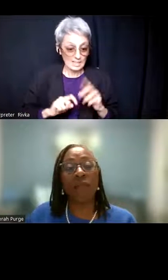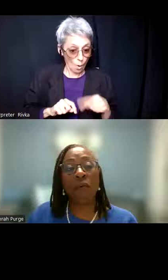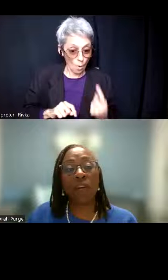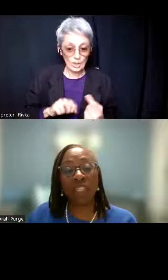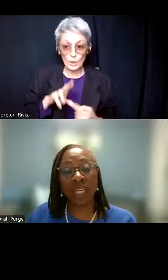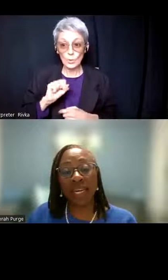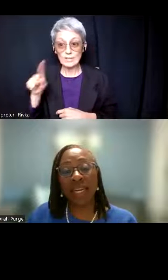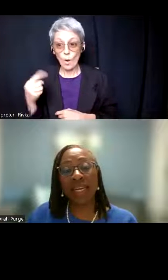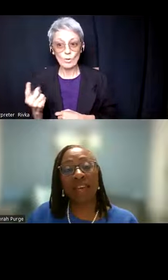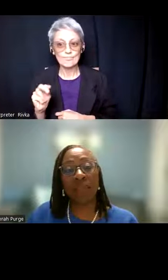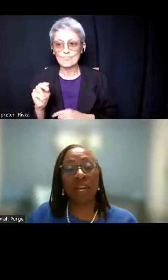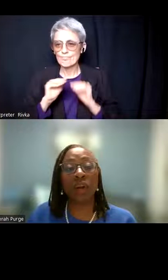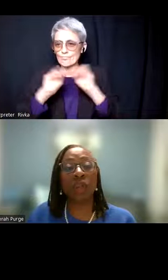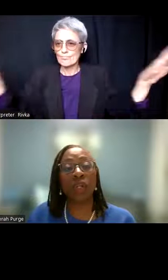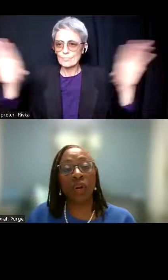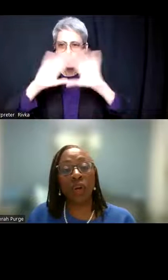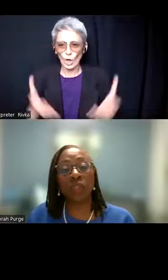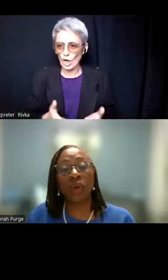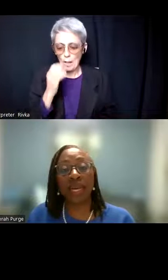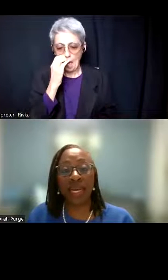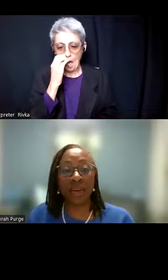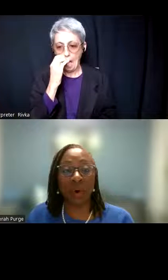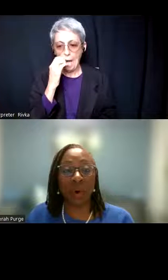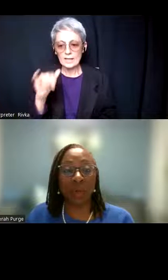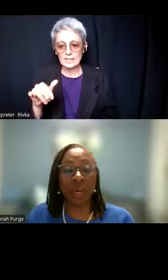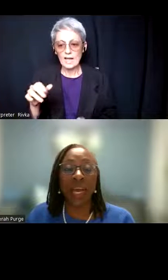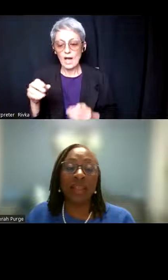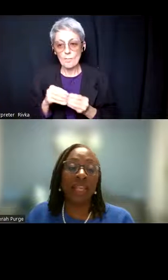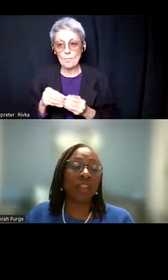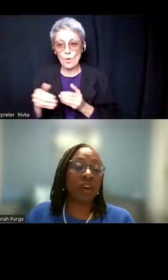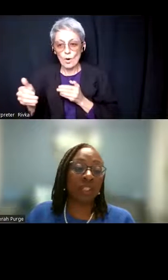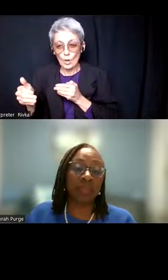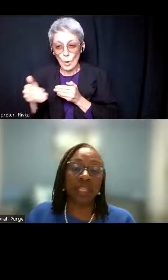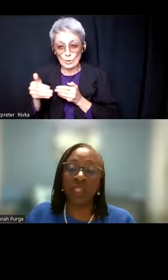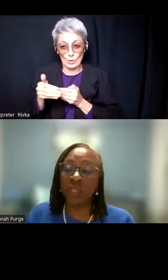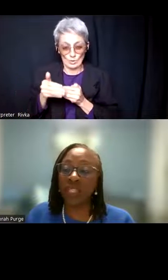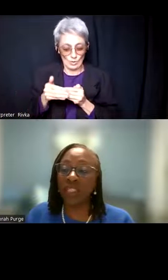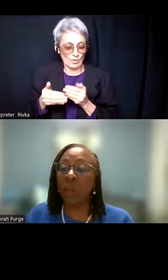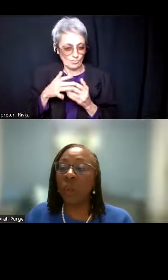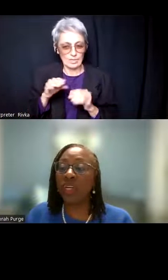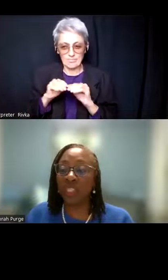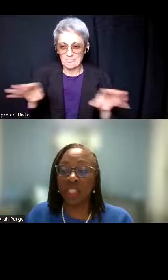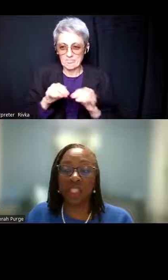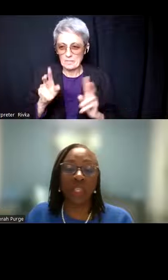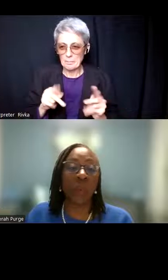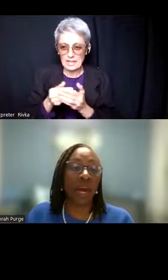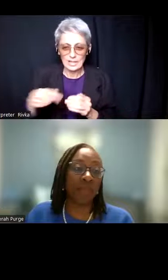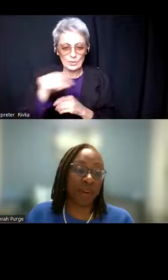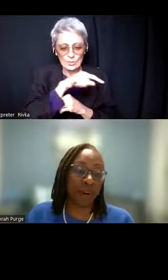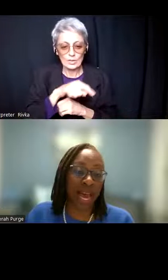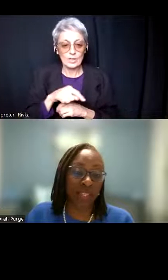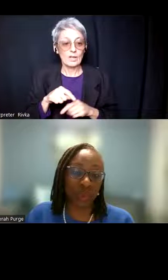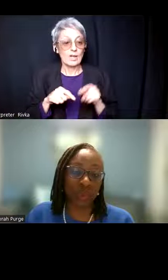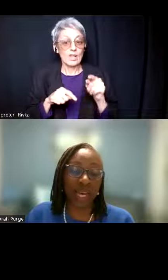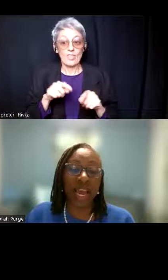but unfortunately, it is coming closer and closer and hitting home. These are some of the students that we're seeing showing up in